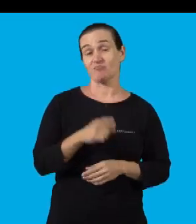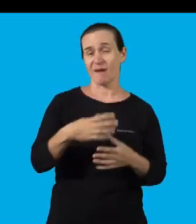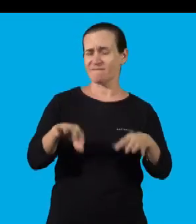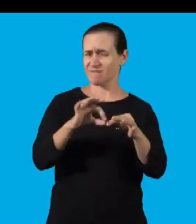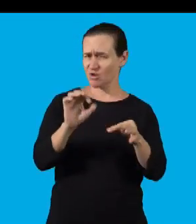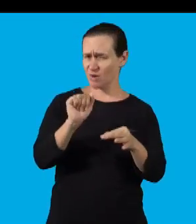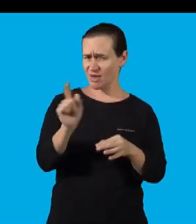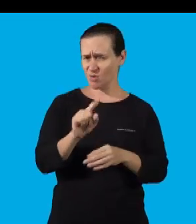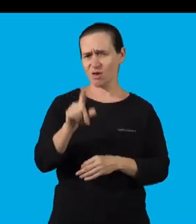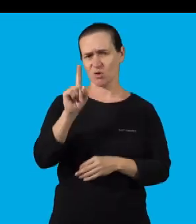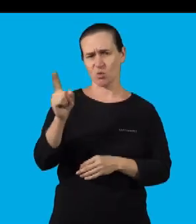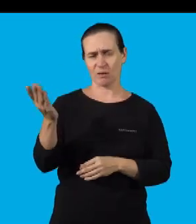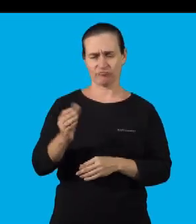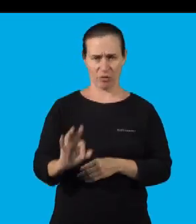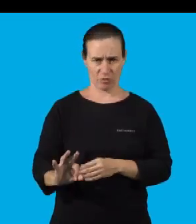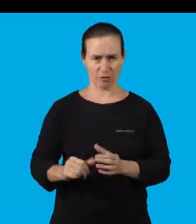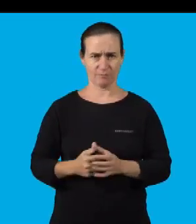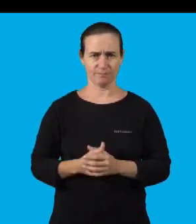the value of a is